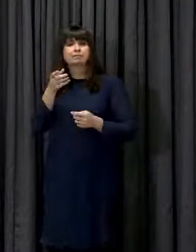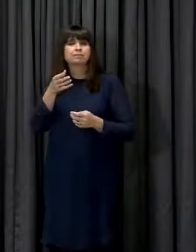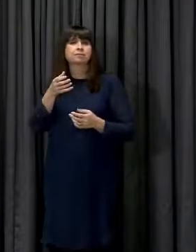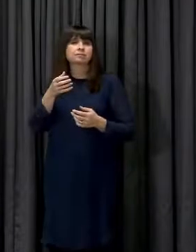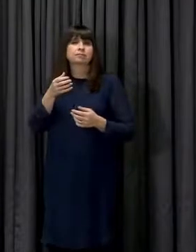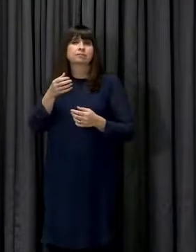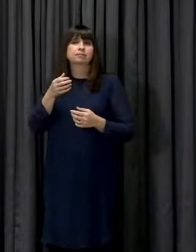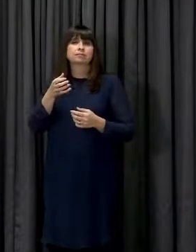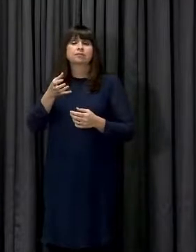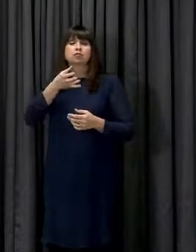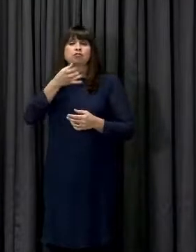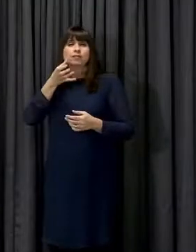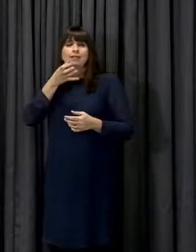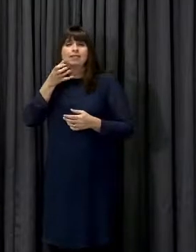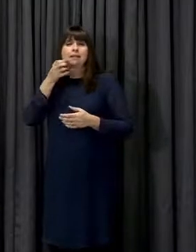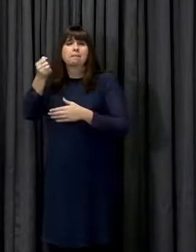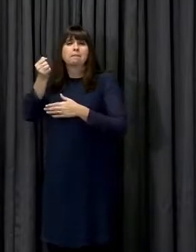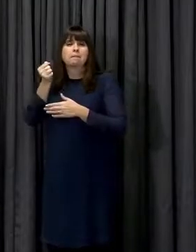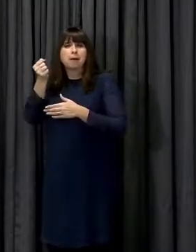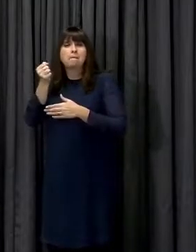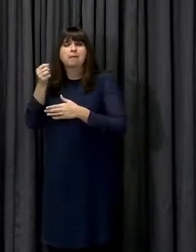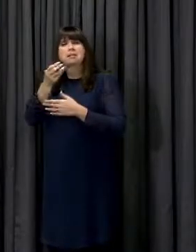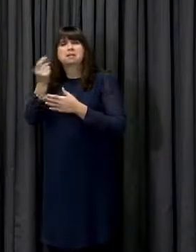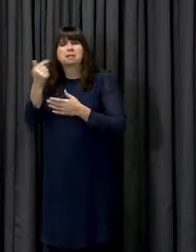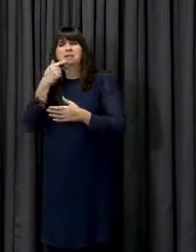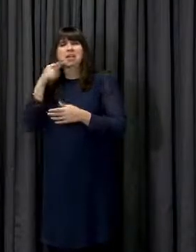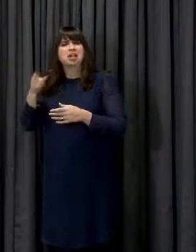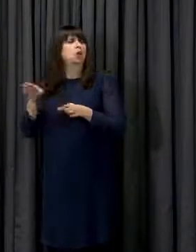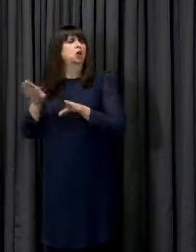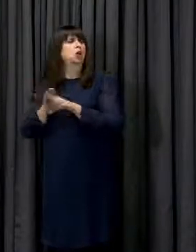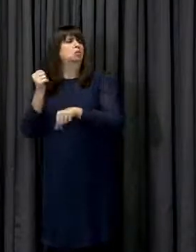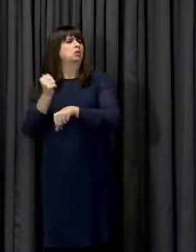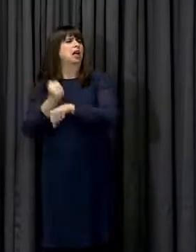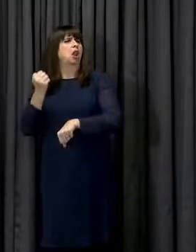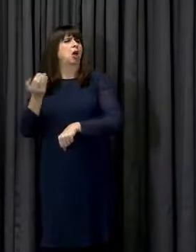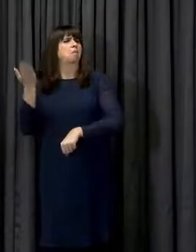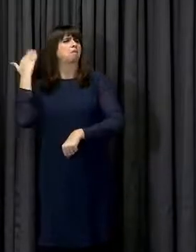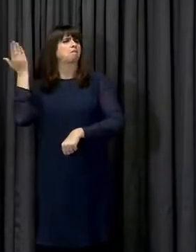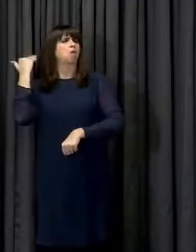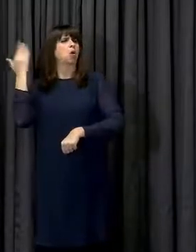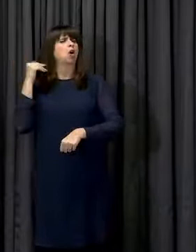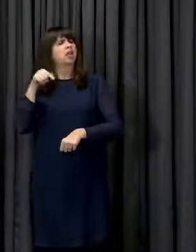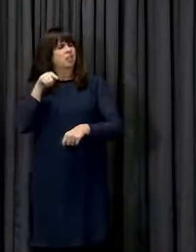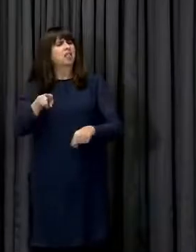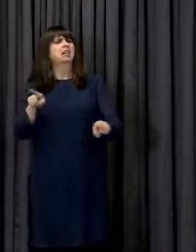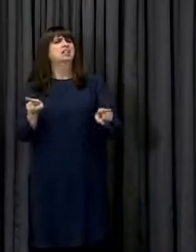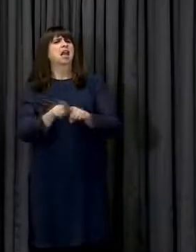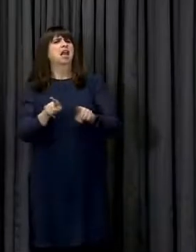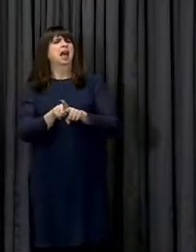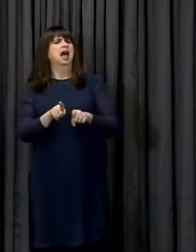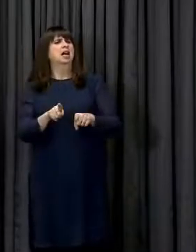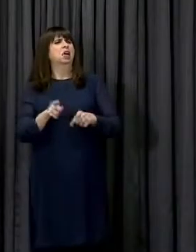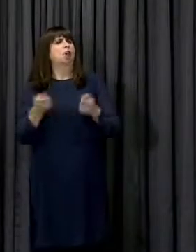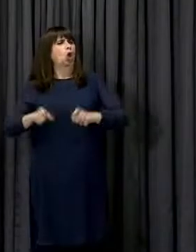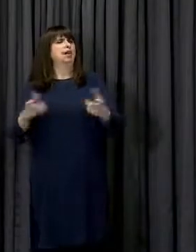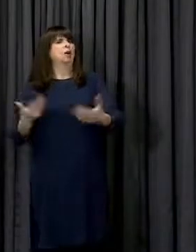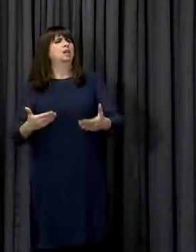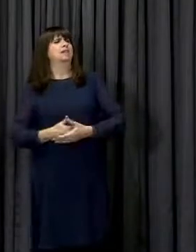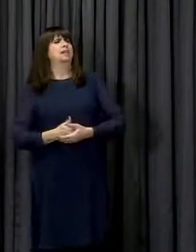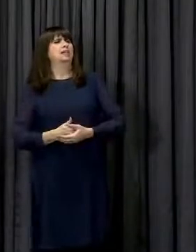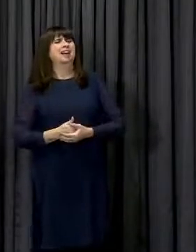at 10 with drinking up time as some sort of curfew. I think that language is unhelpful because when people often think